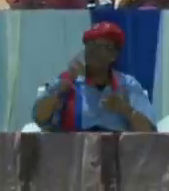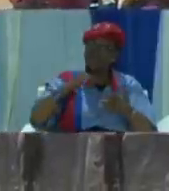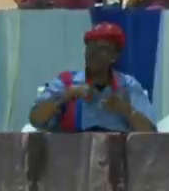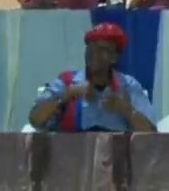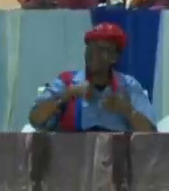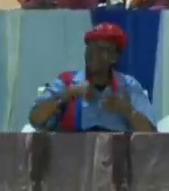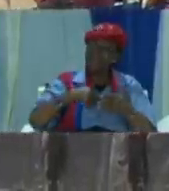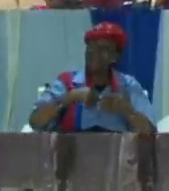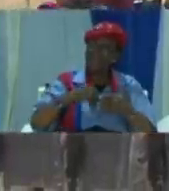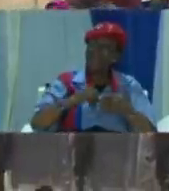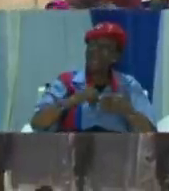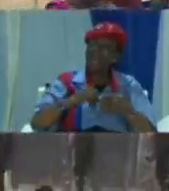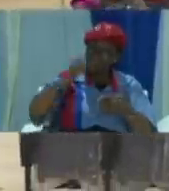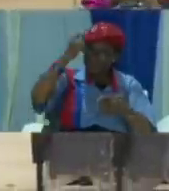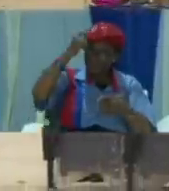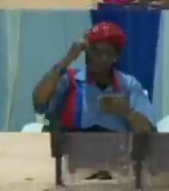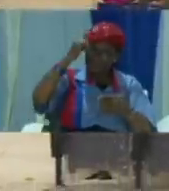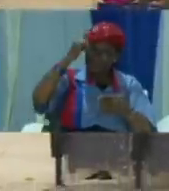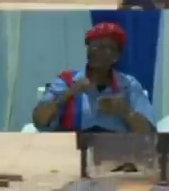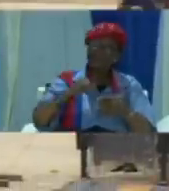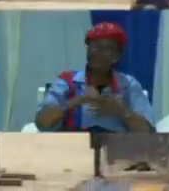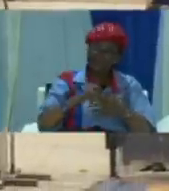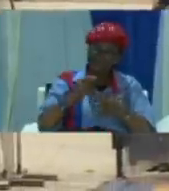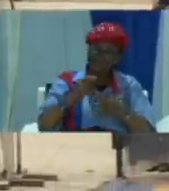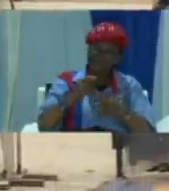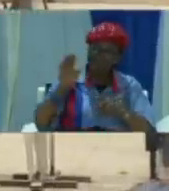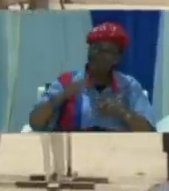that he might ask me to stop soon.